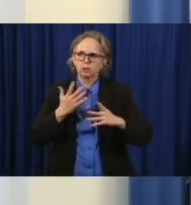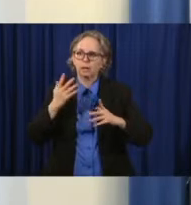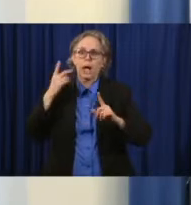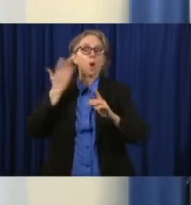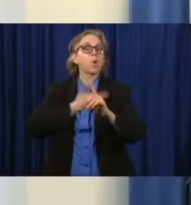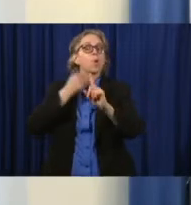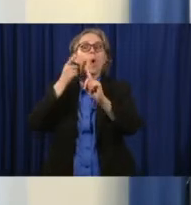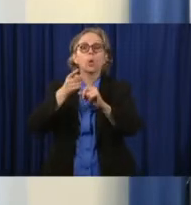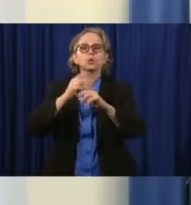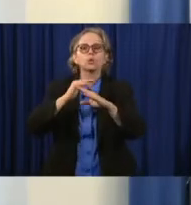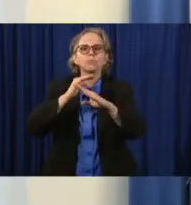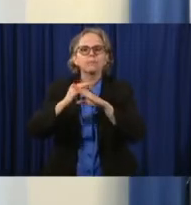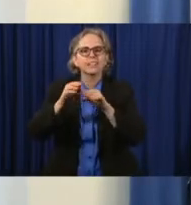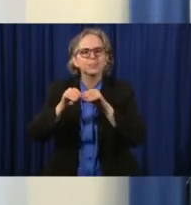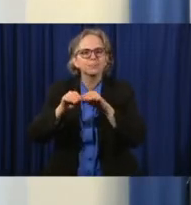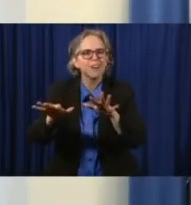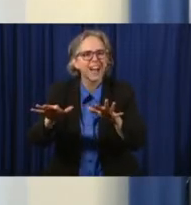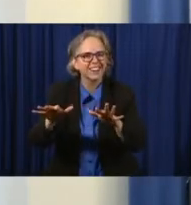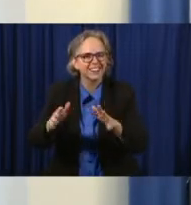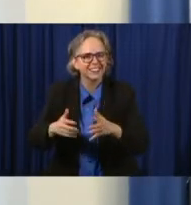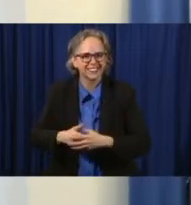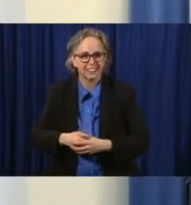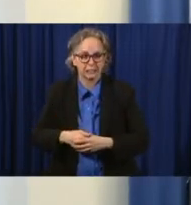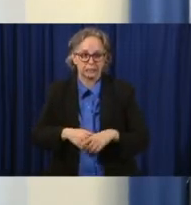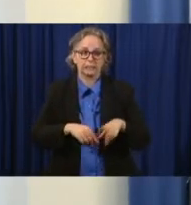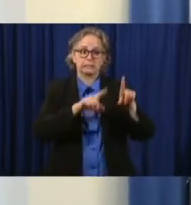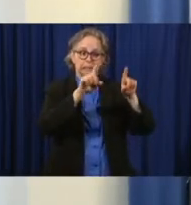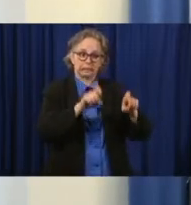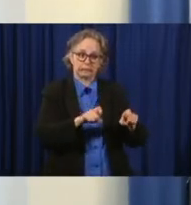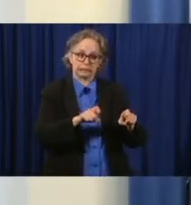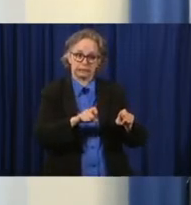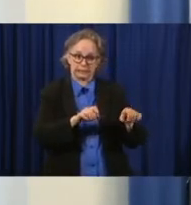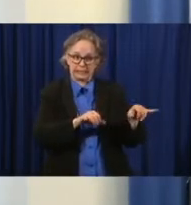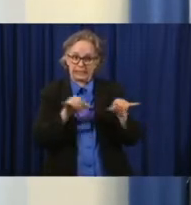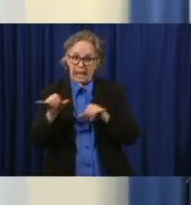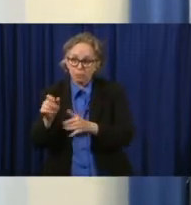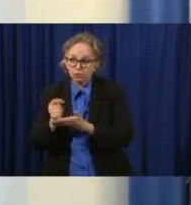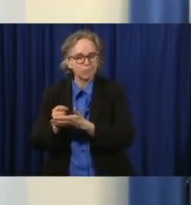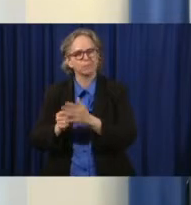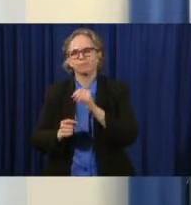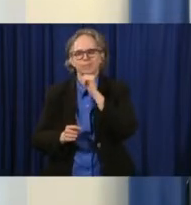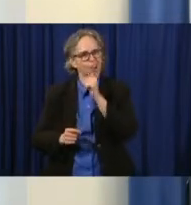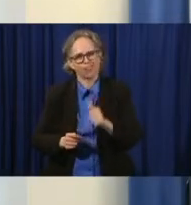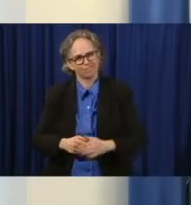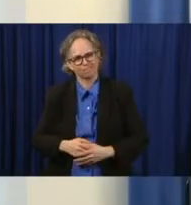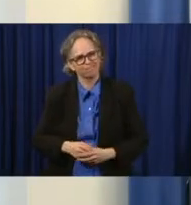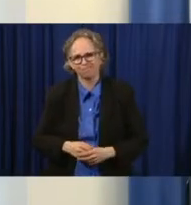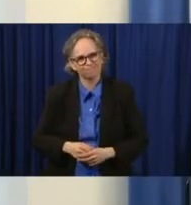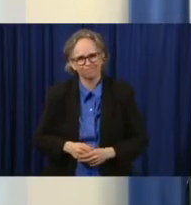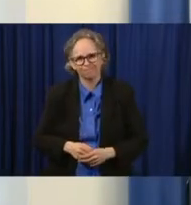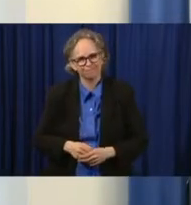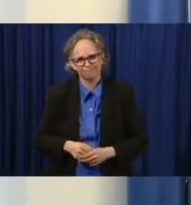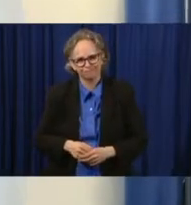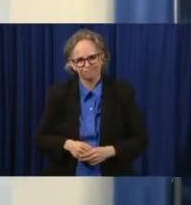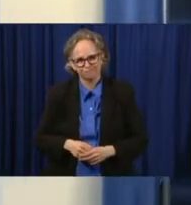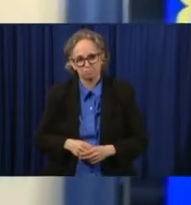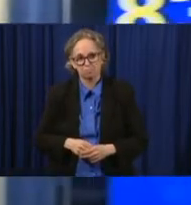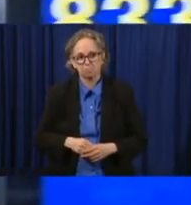itself isn't a treatment. So, but we're using that testing, and we need to use much more of it, but use it